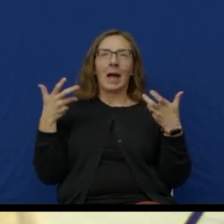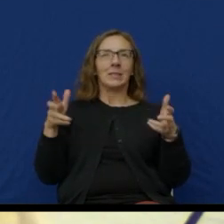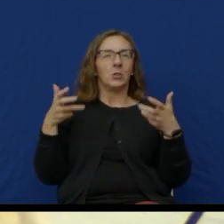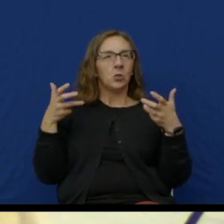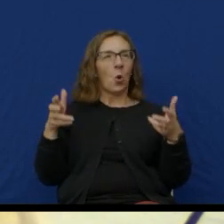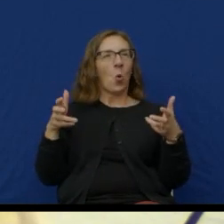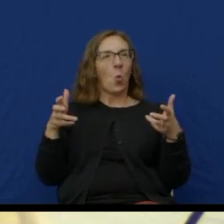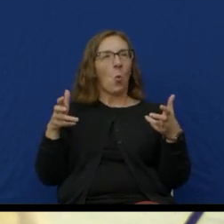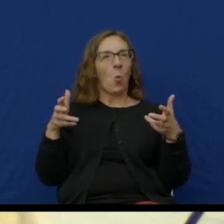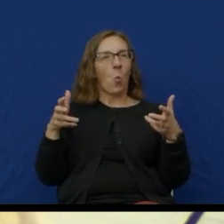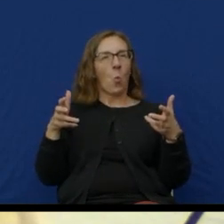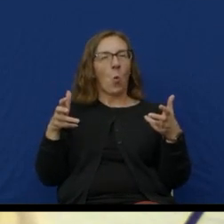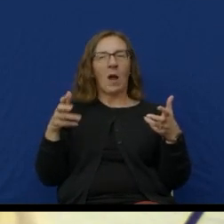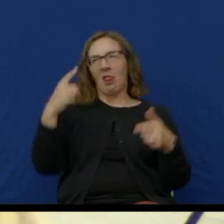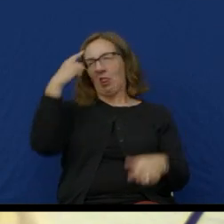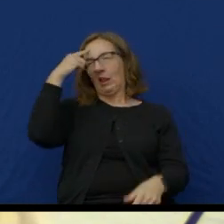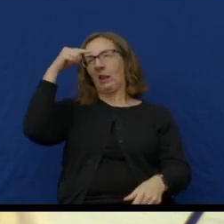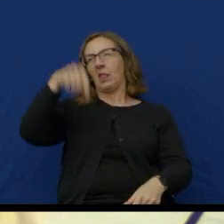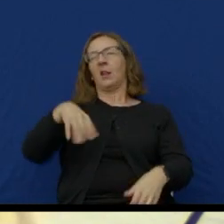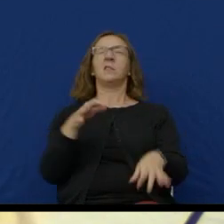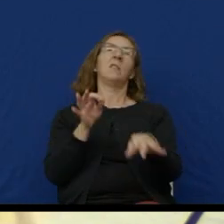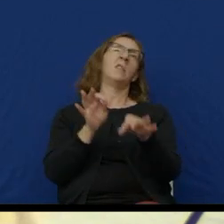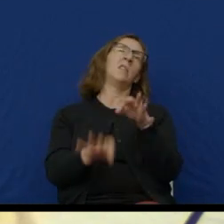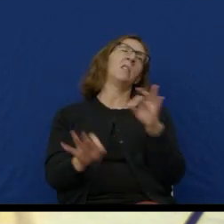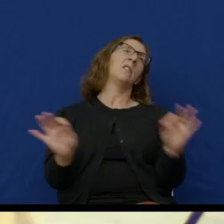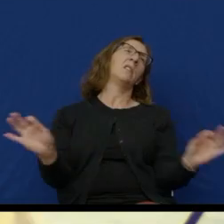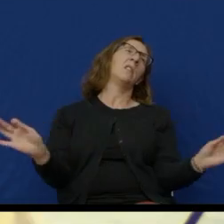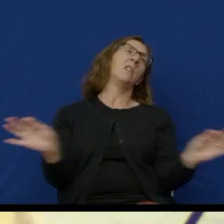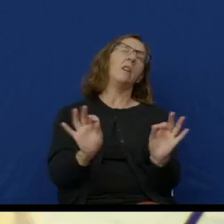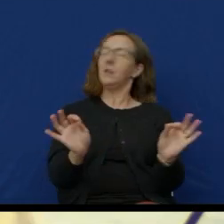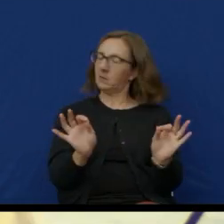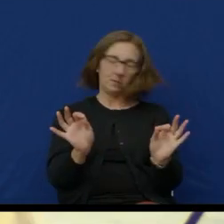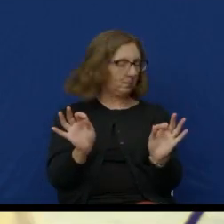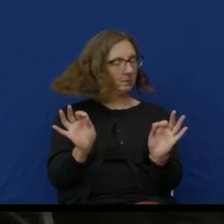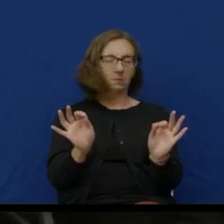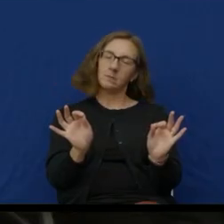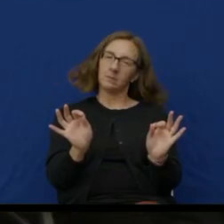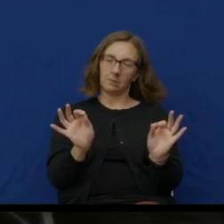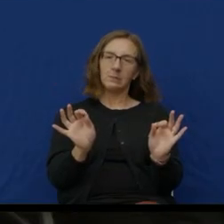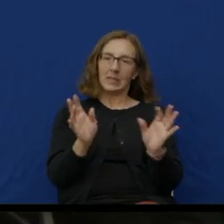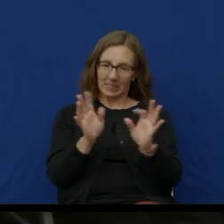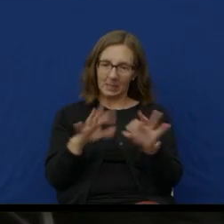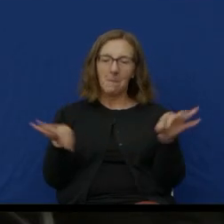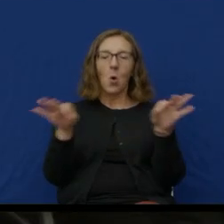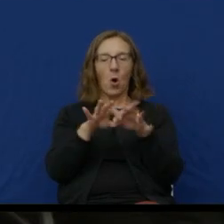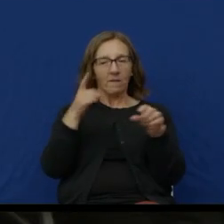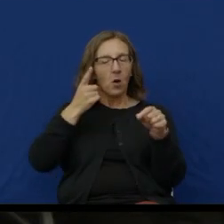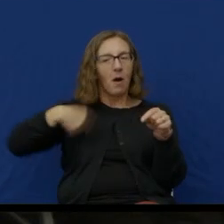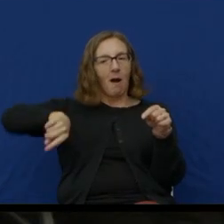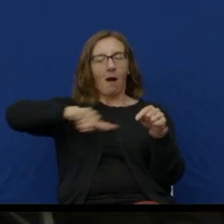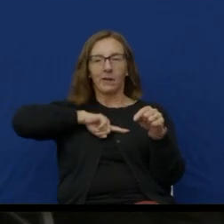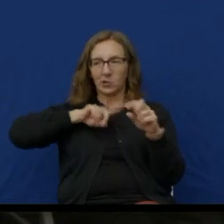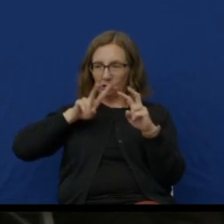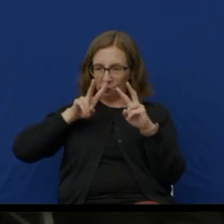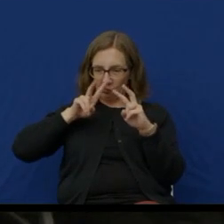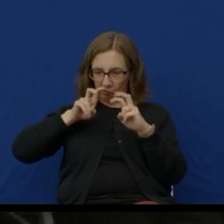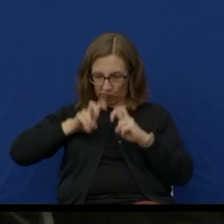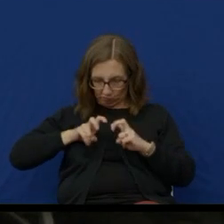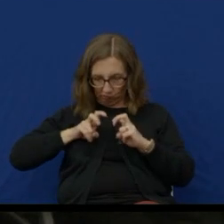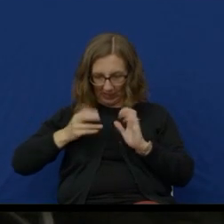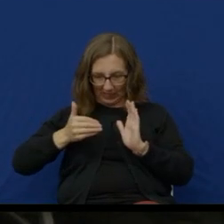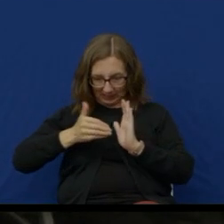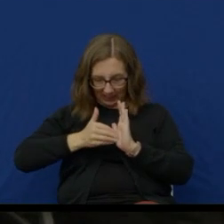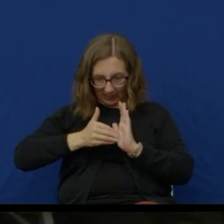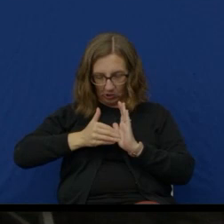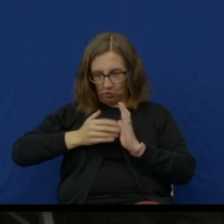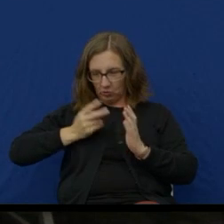what it is that, you know, that Diane has asked us to look at this again and figure out what it is you're trying to say.